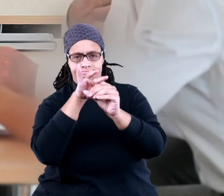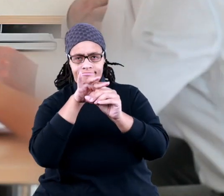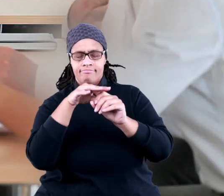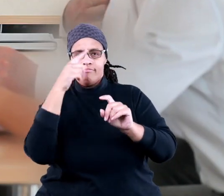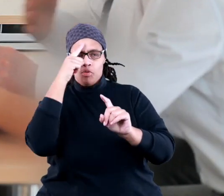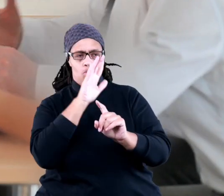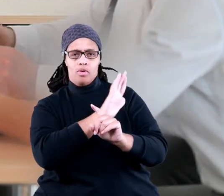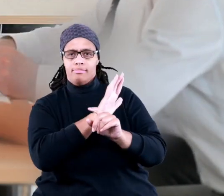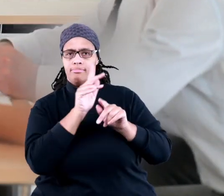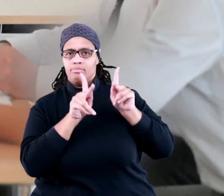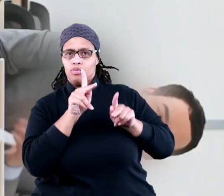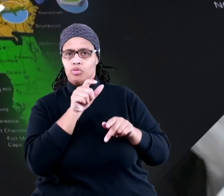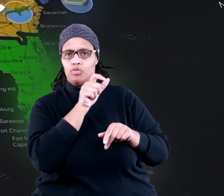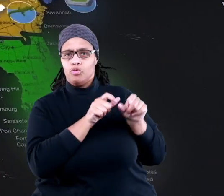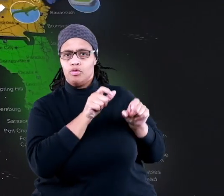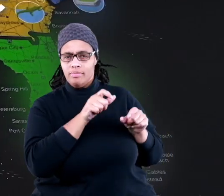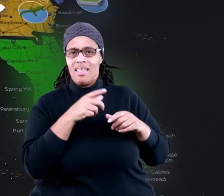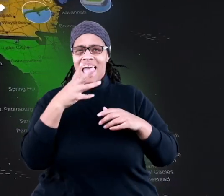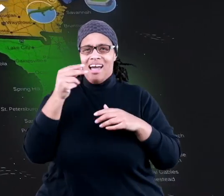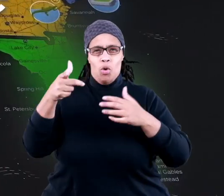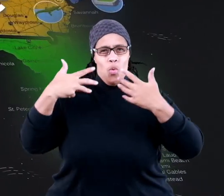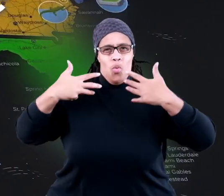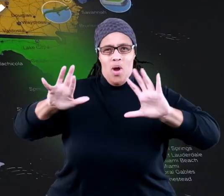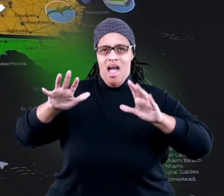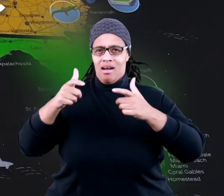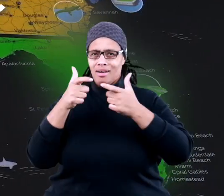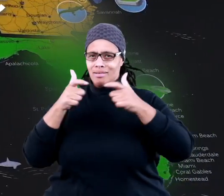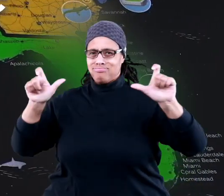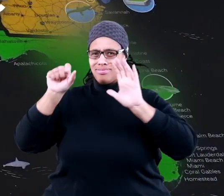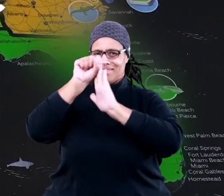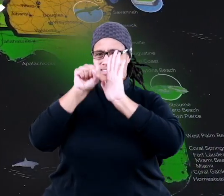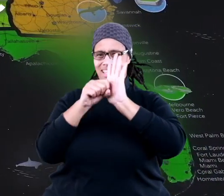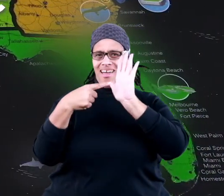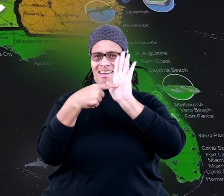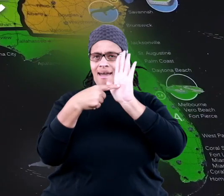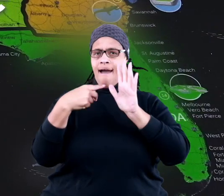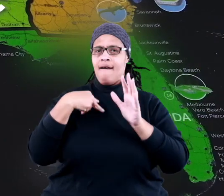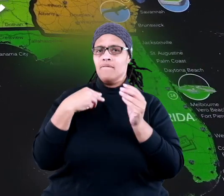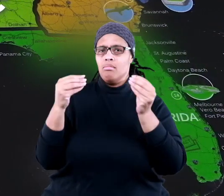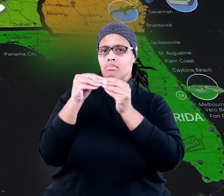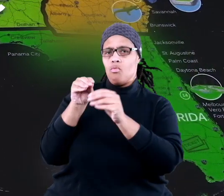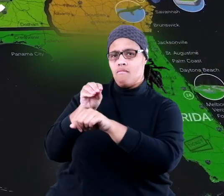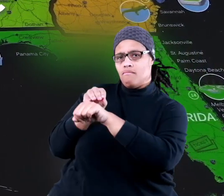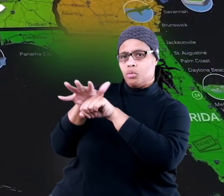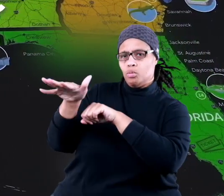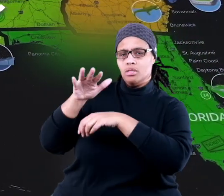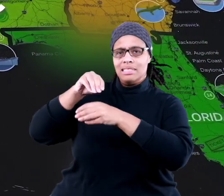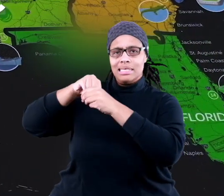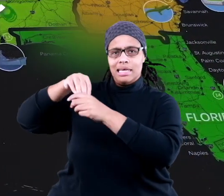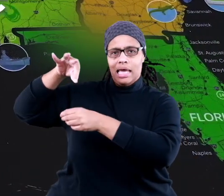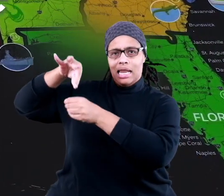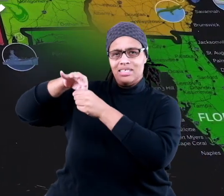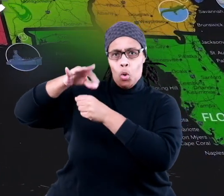of the citizens. The founders also didn't want the largest states having more influence in the